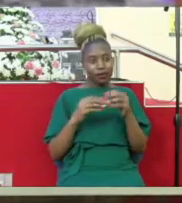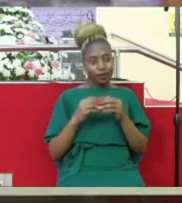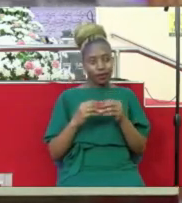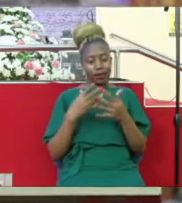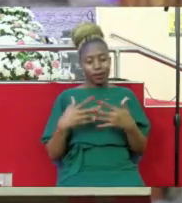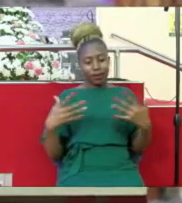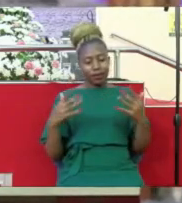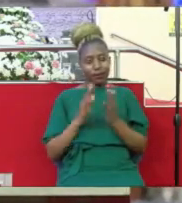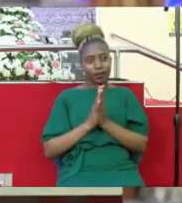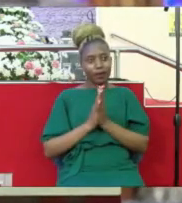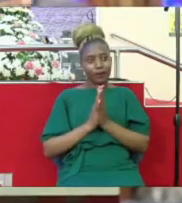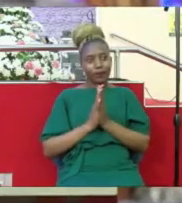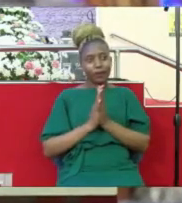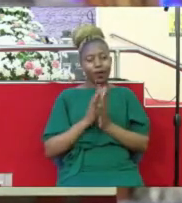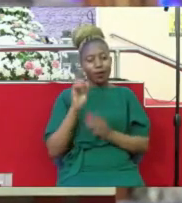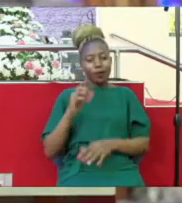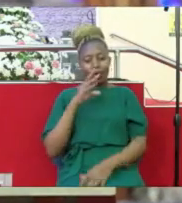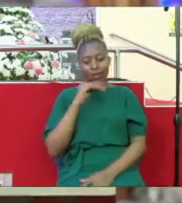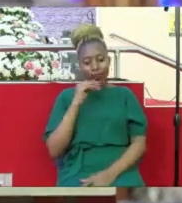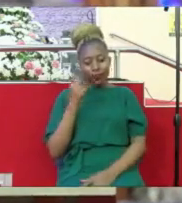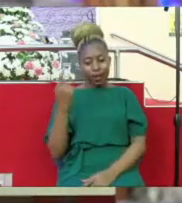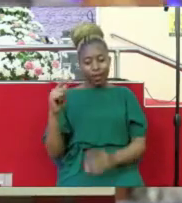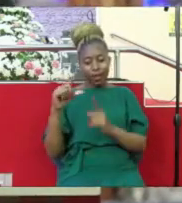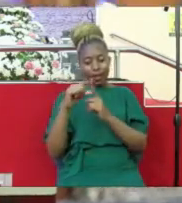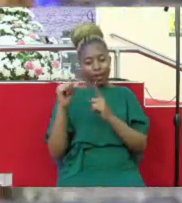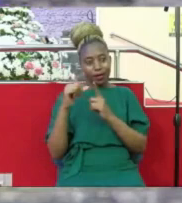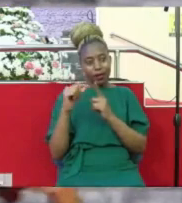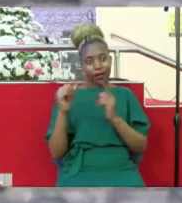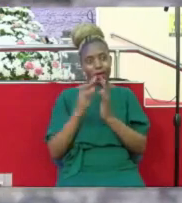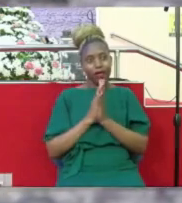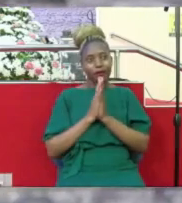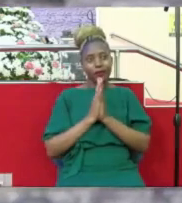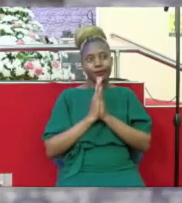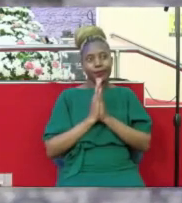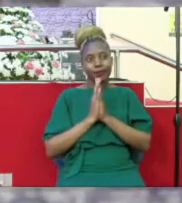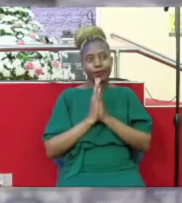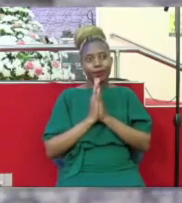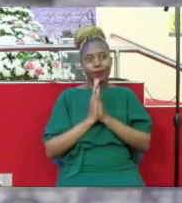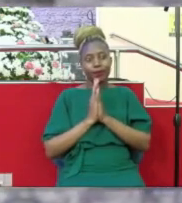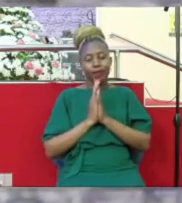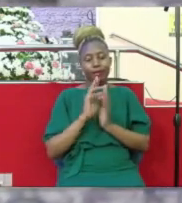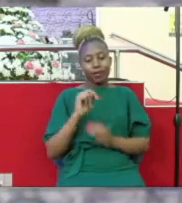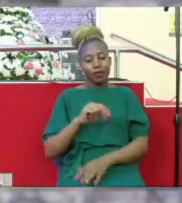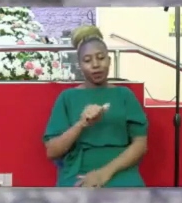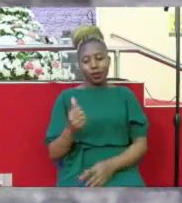but we are about to speak the word so that you can go out another way.